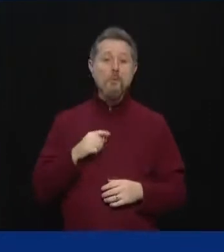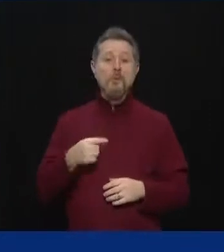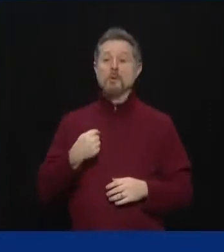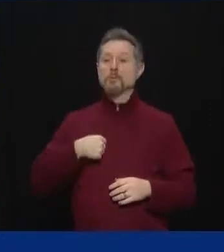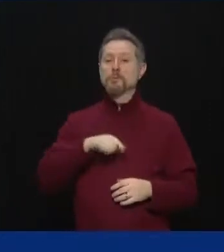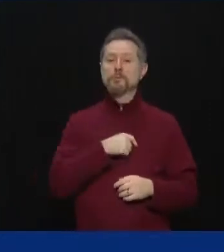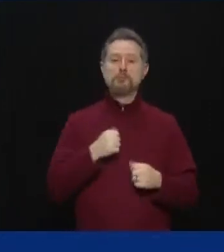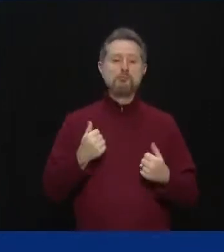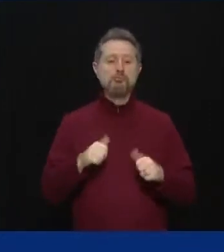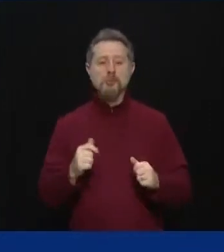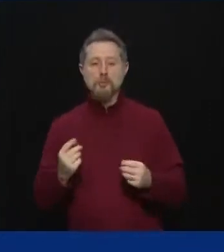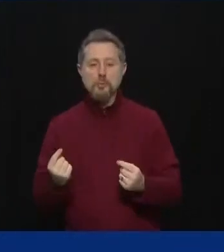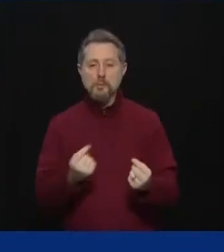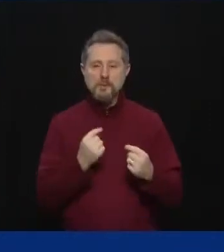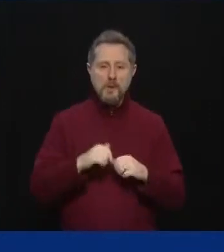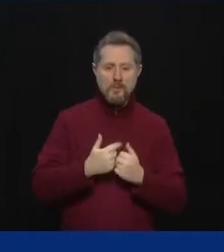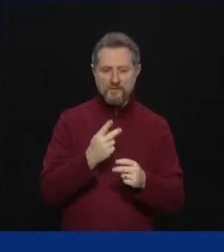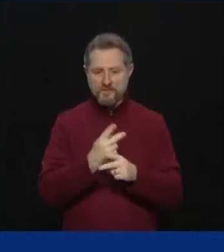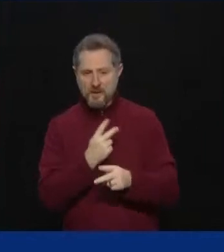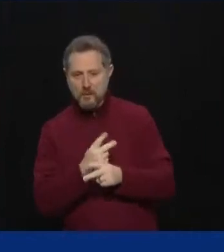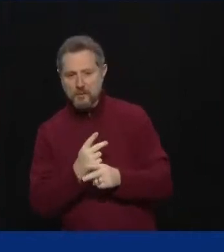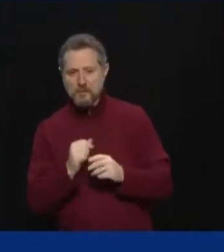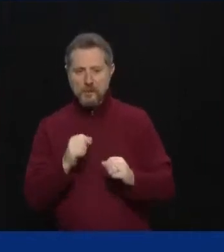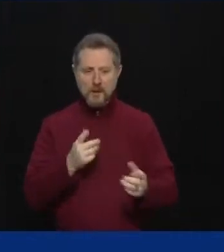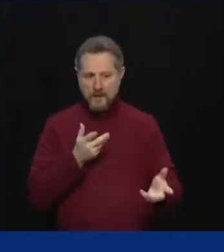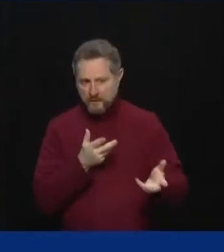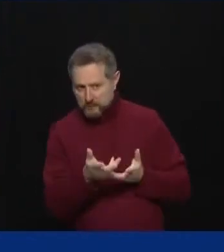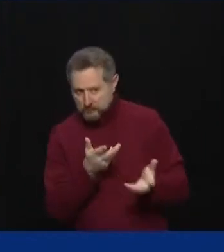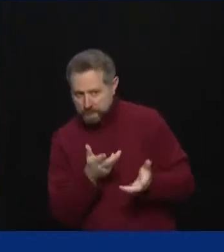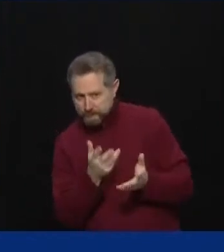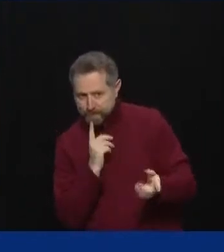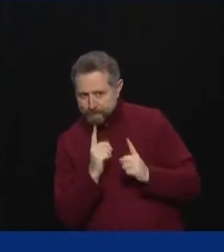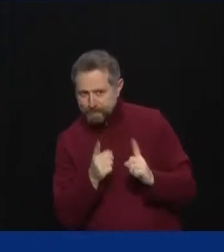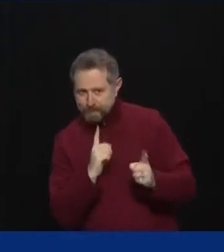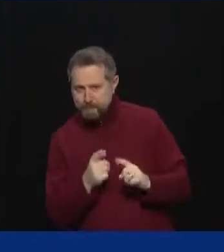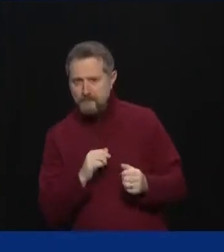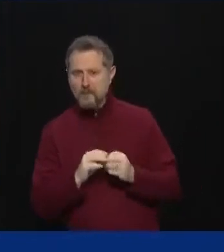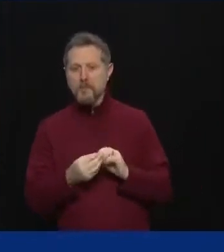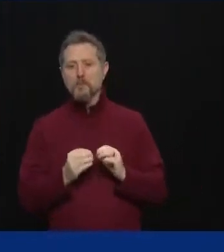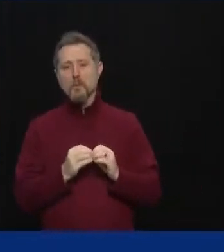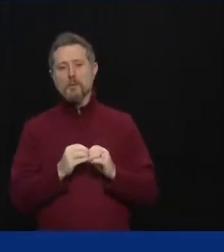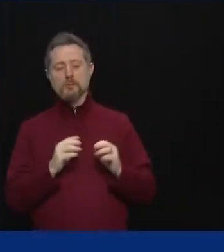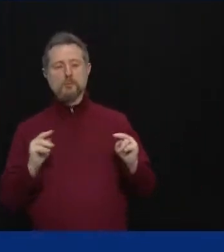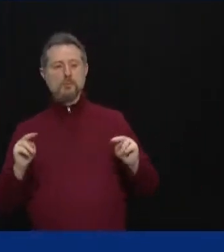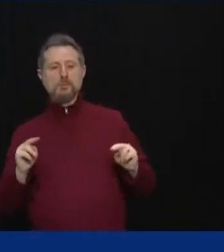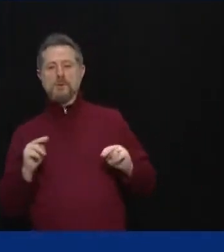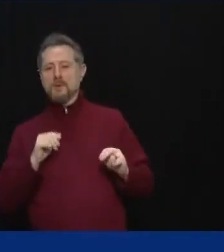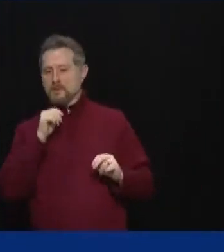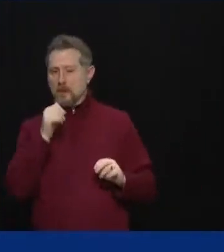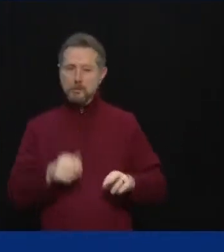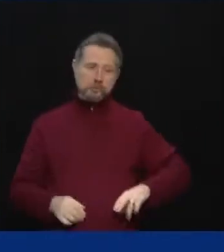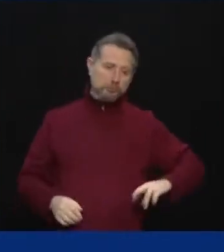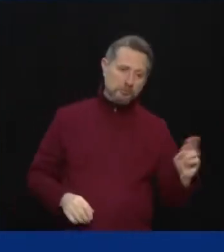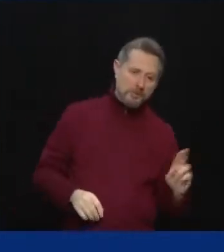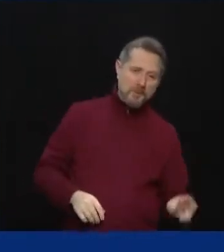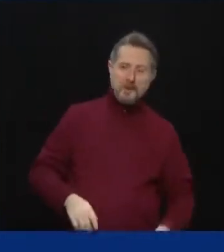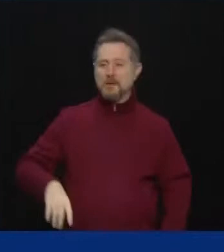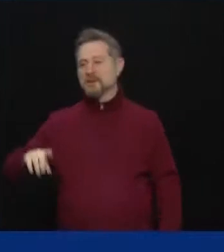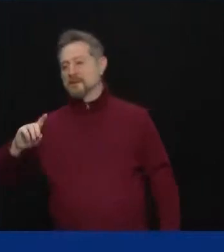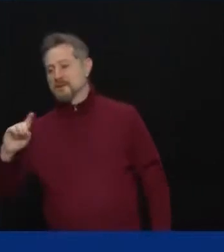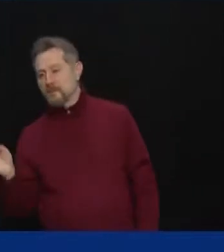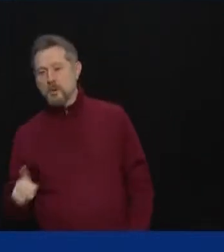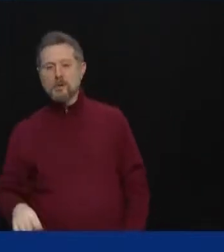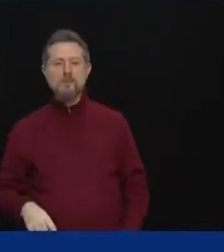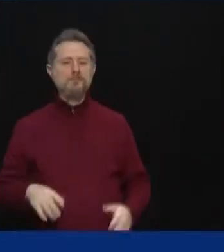is to find ways to have conversations to take the partisanship out of getting vaccinated, wearing masks, and keeping